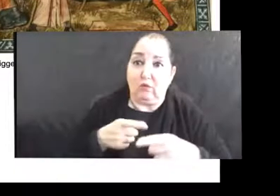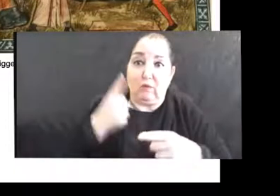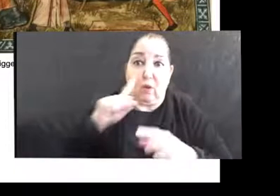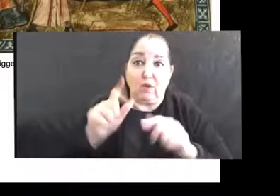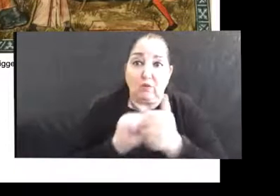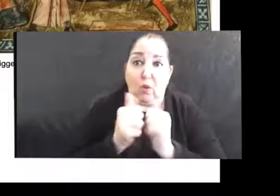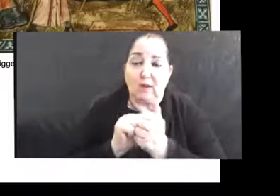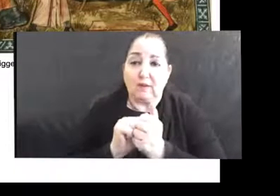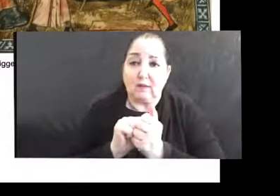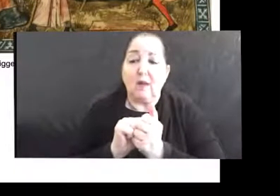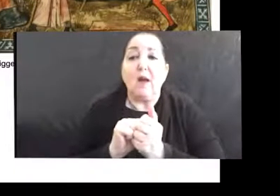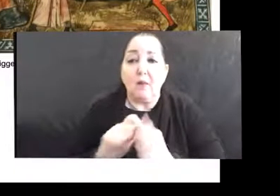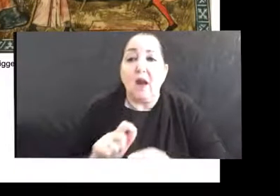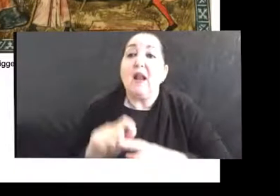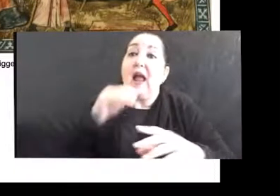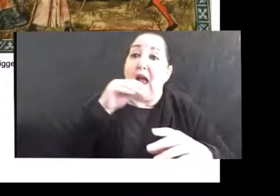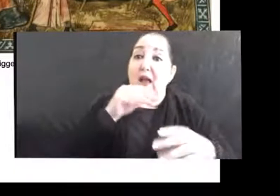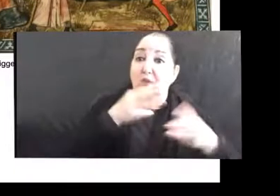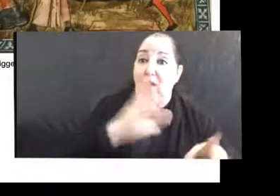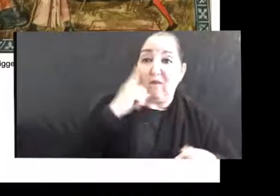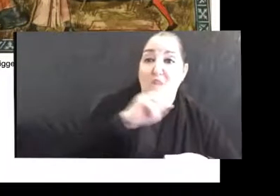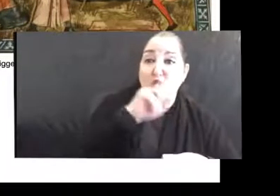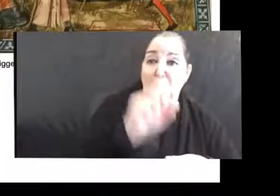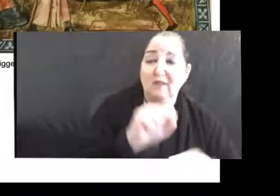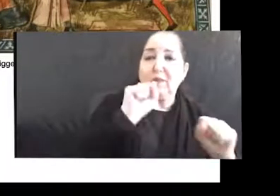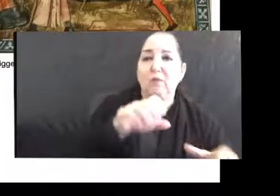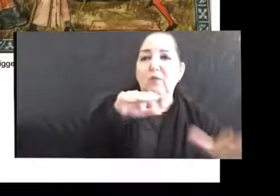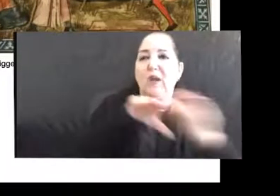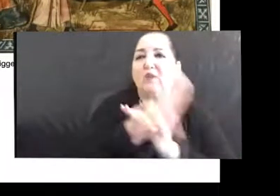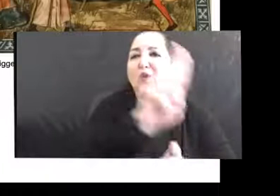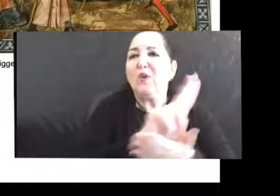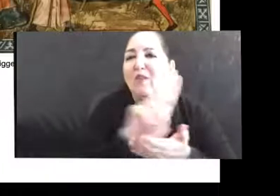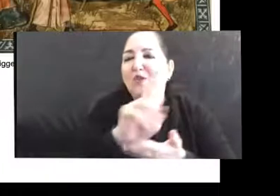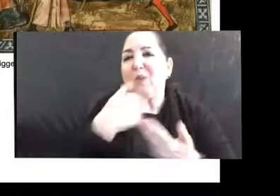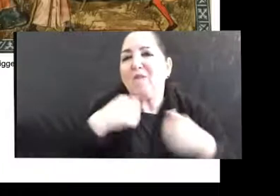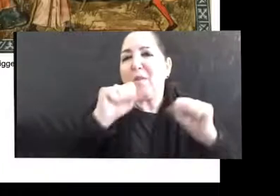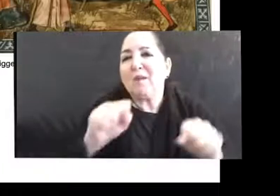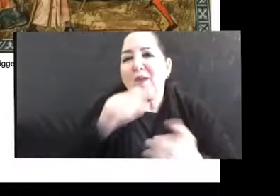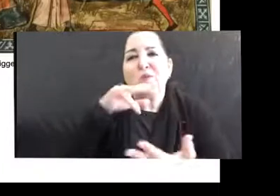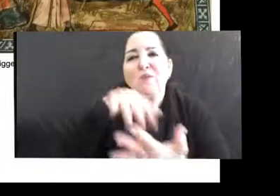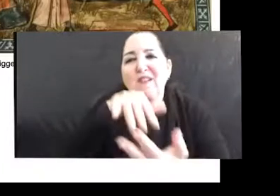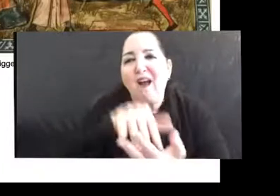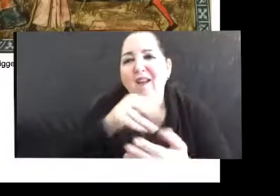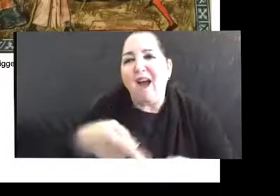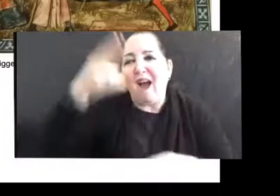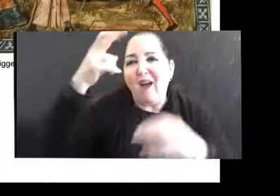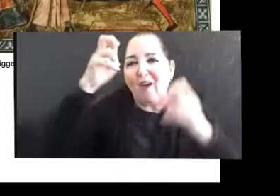sports as a way in the US to get to university for a lot of them, have the possibility of